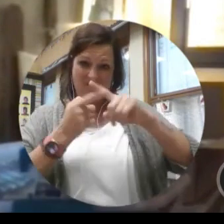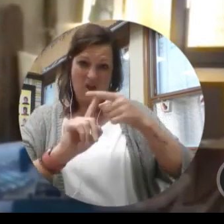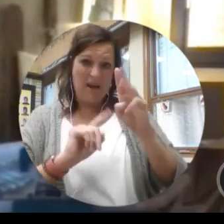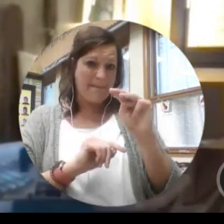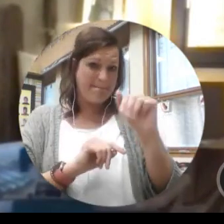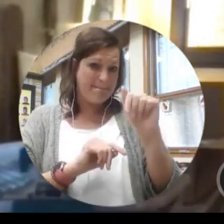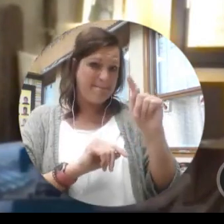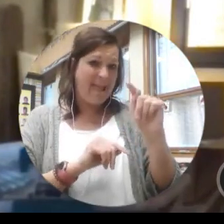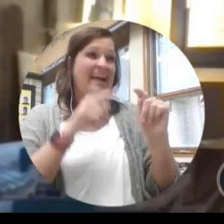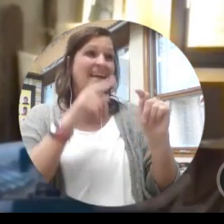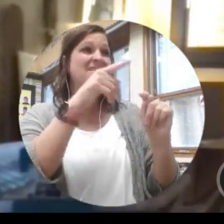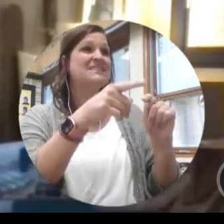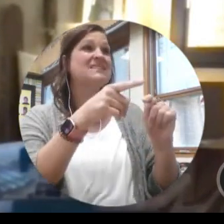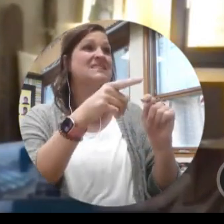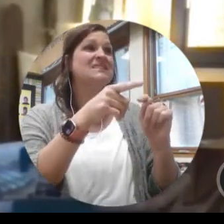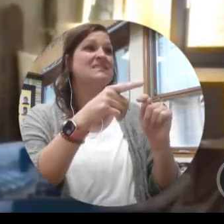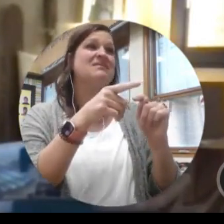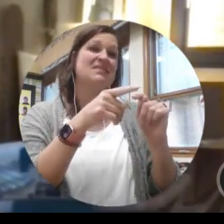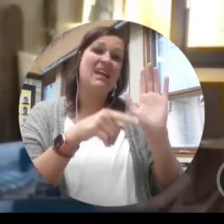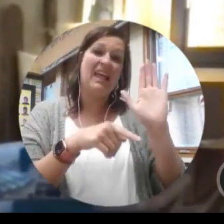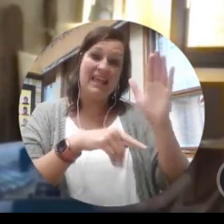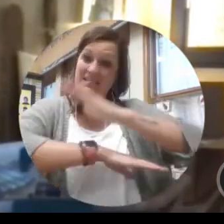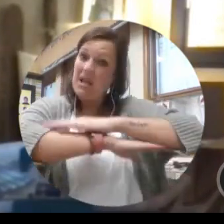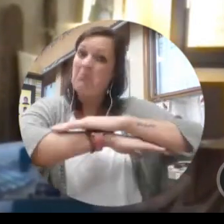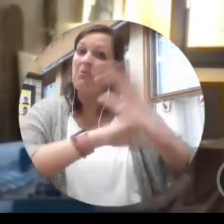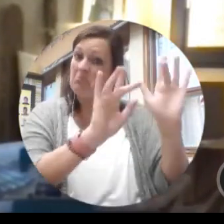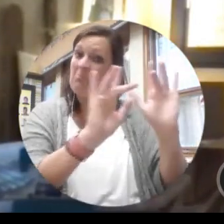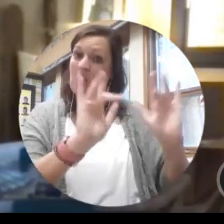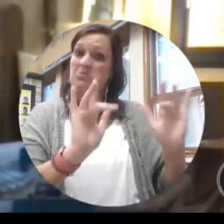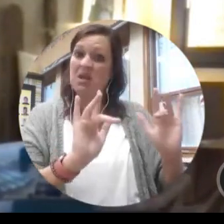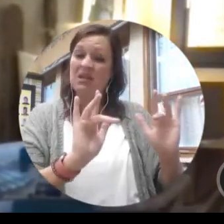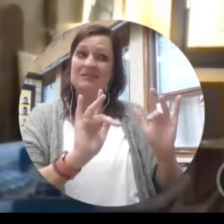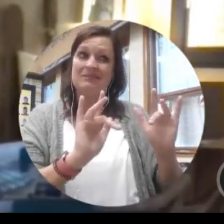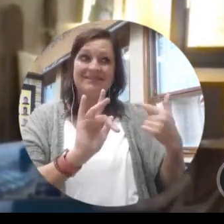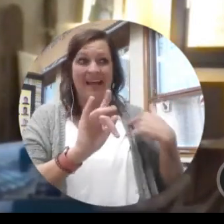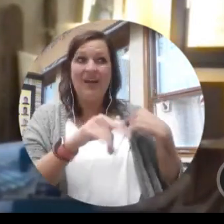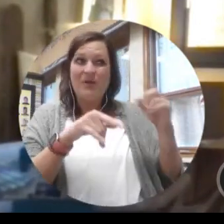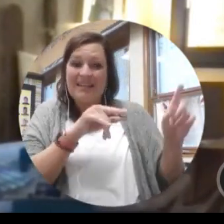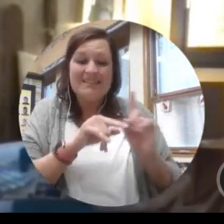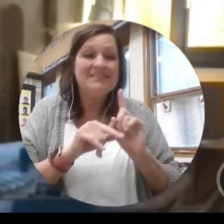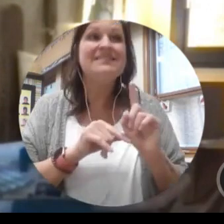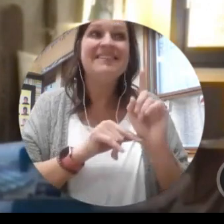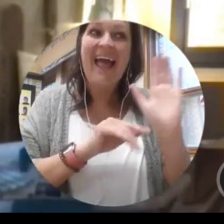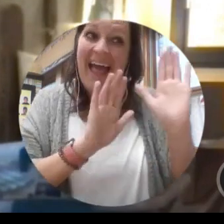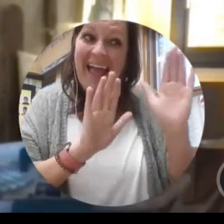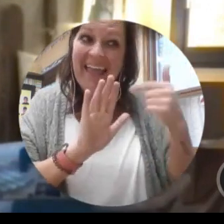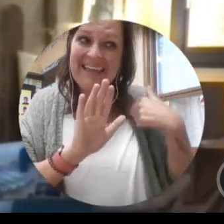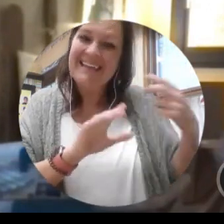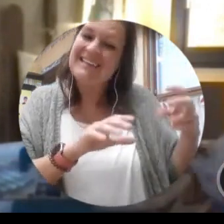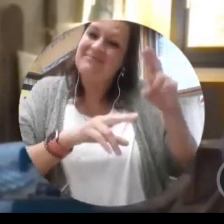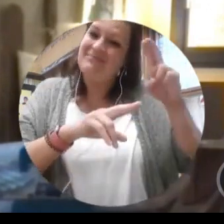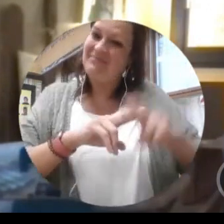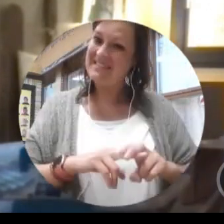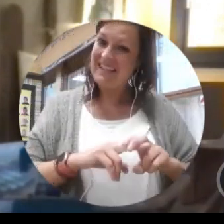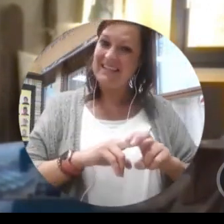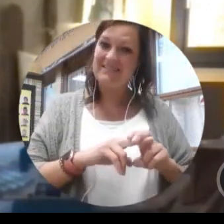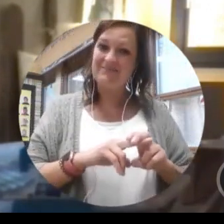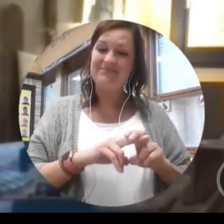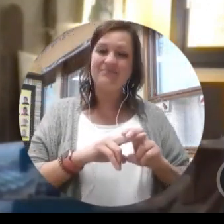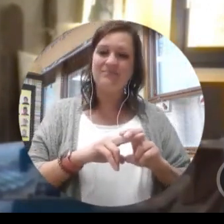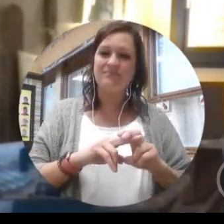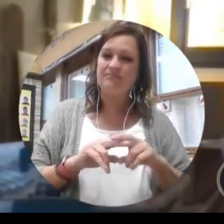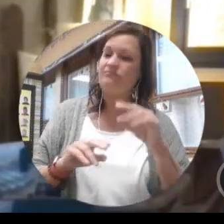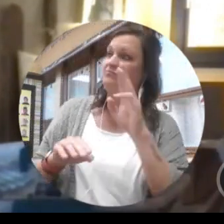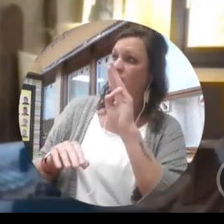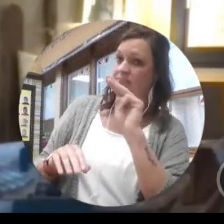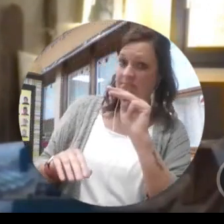me for loaning him the pencil. Hi, I said, putting my bag lunch down at the seat next to him. I held my breath in case he told me it was